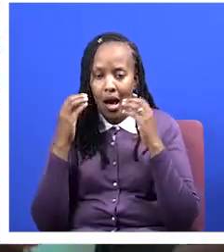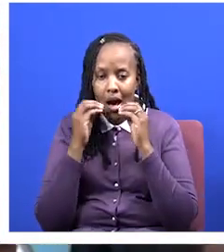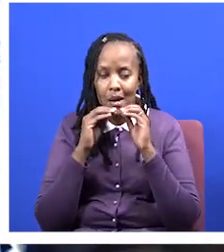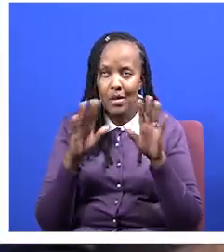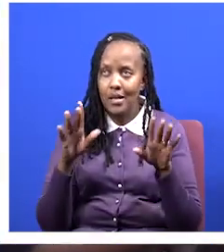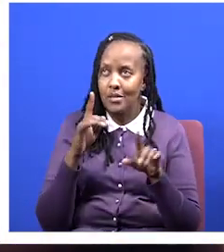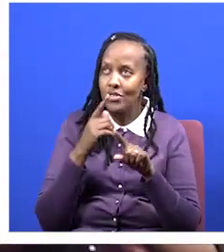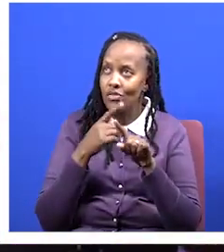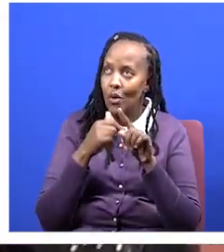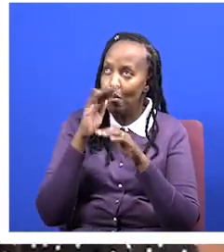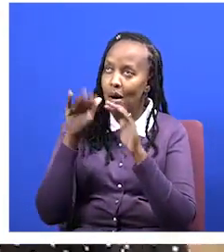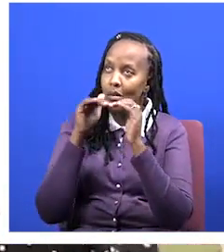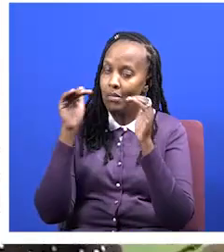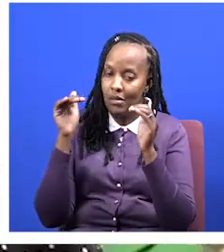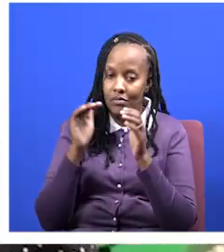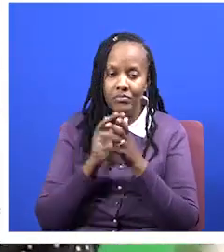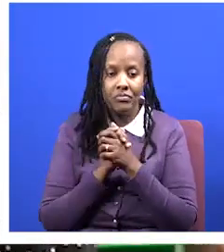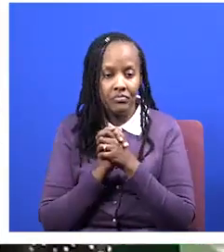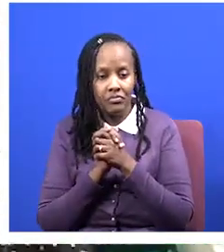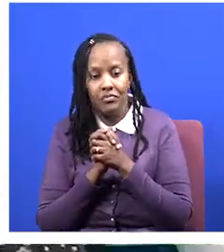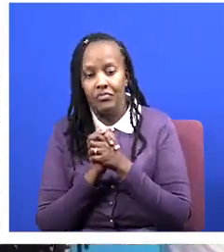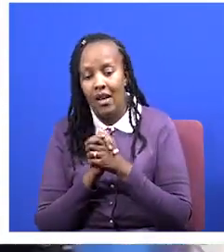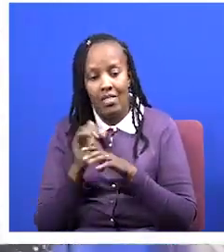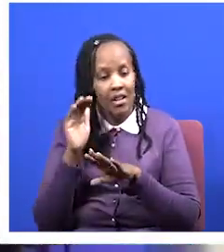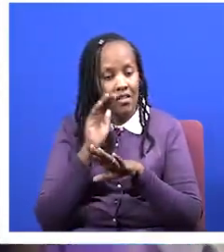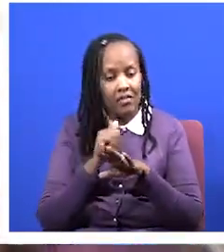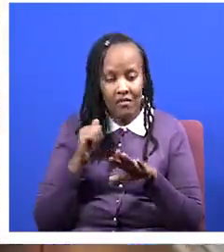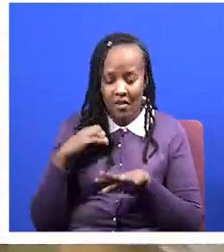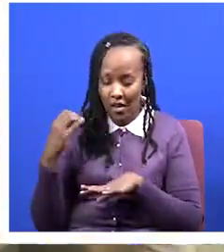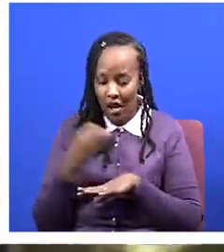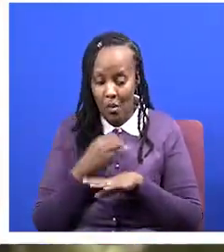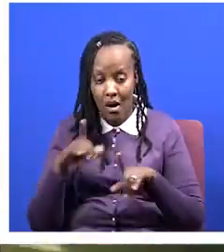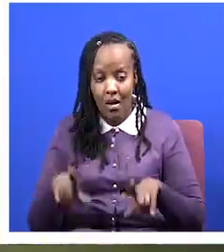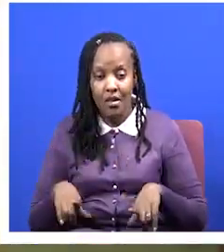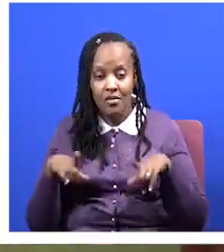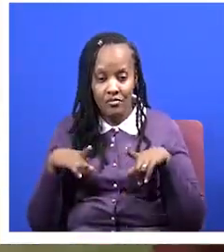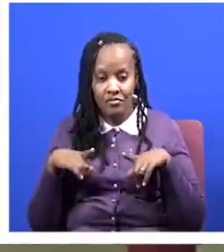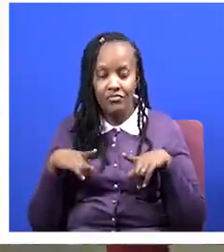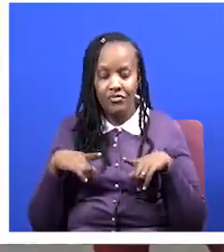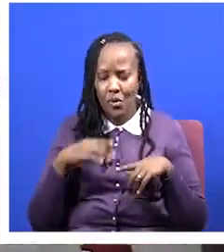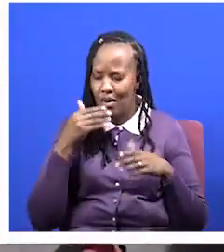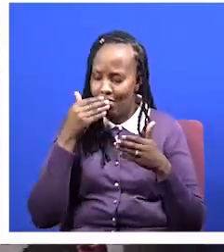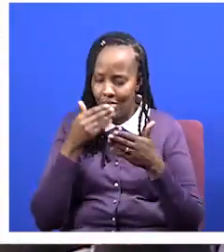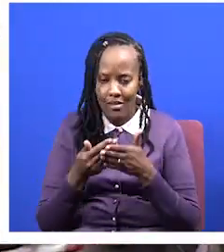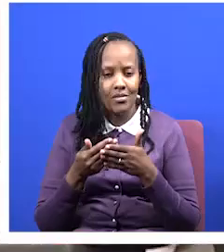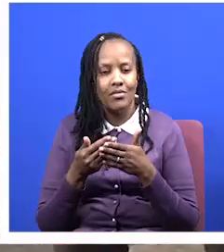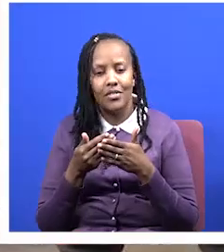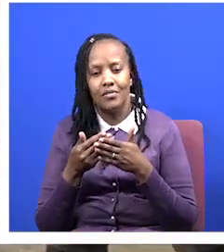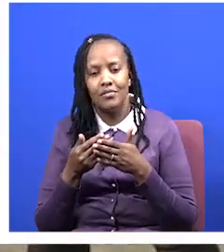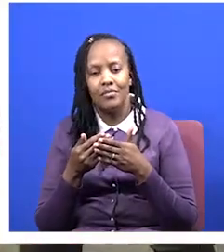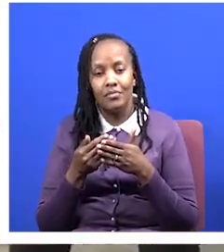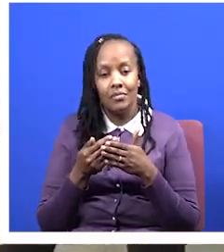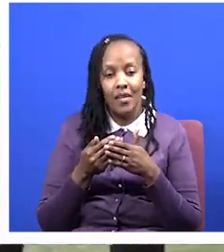Beatitudes are blessings from above. They fill our lives with gratitude